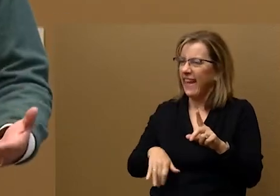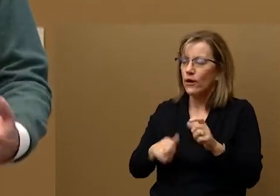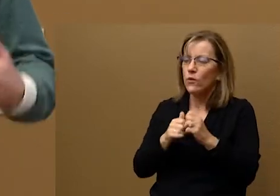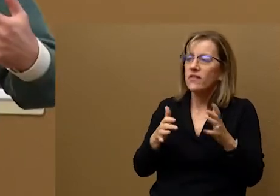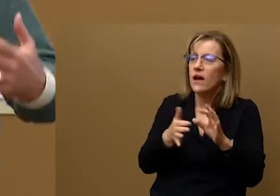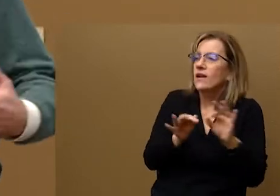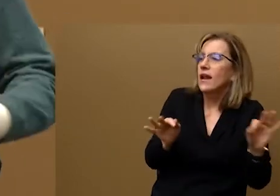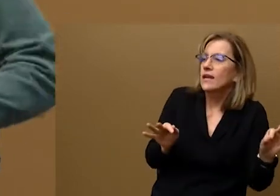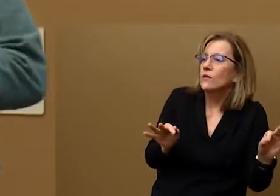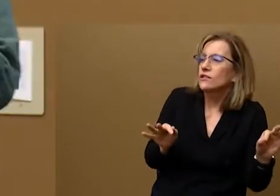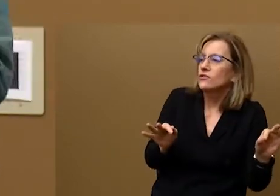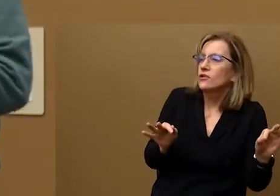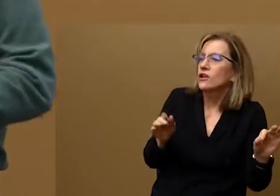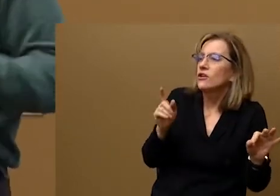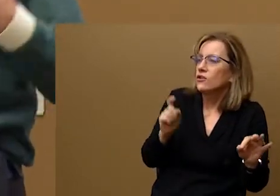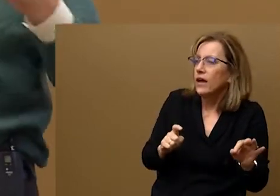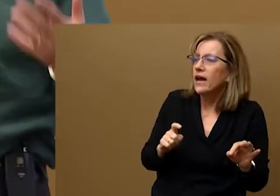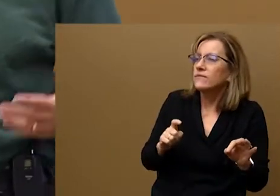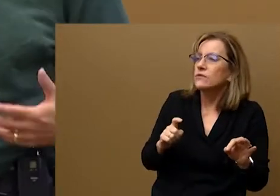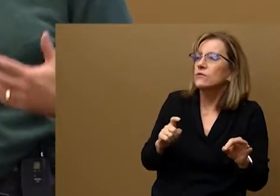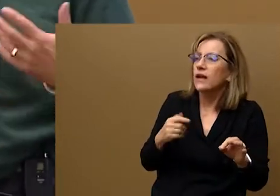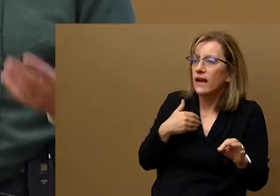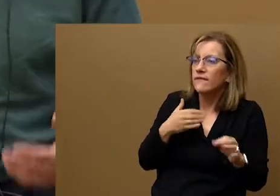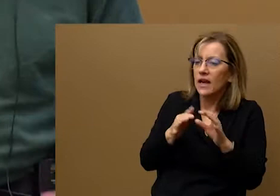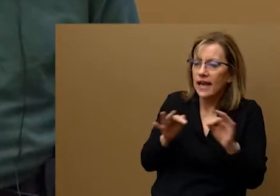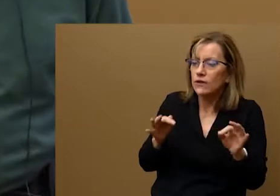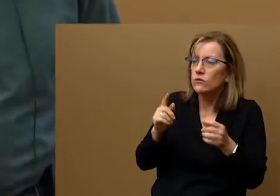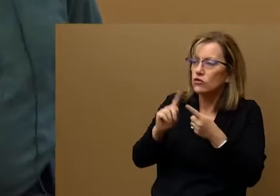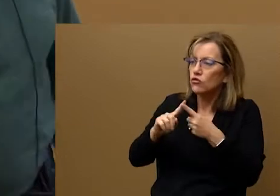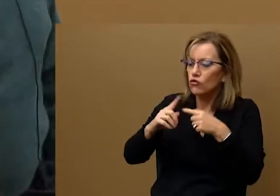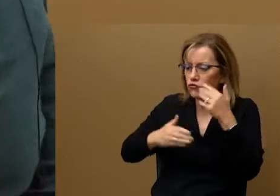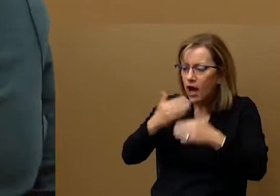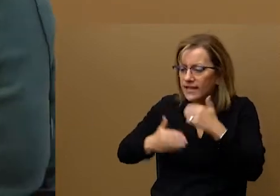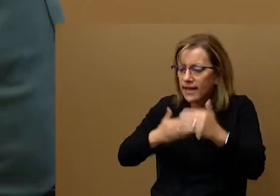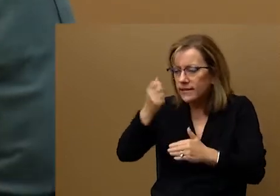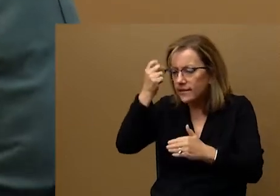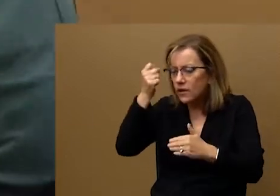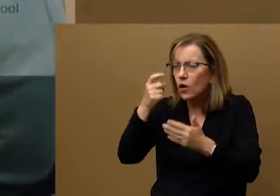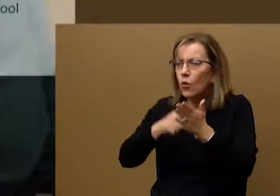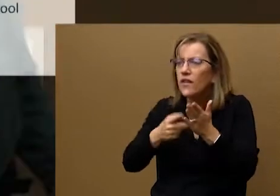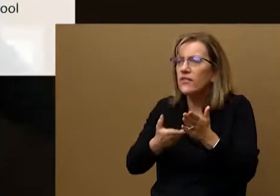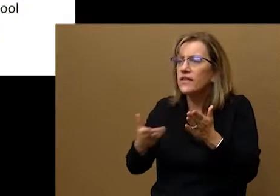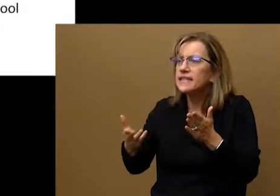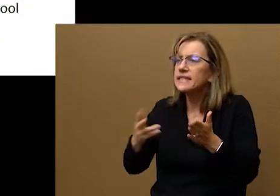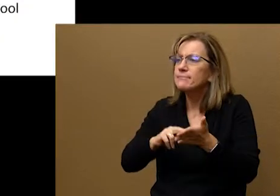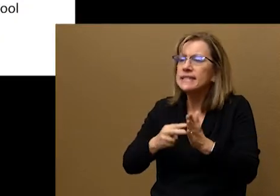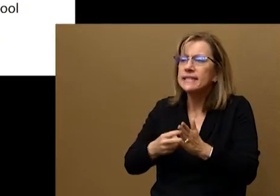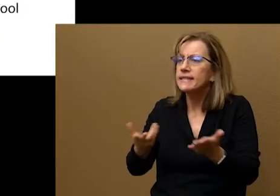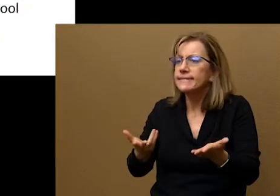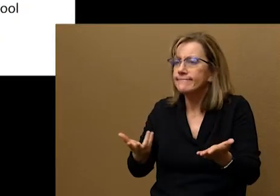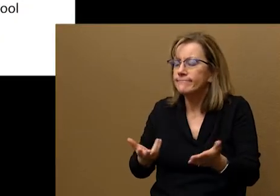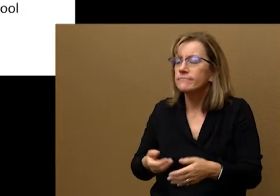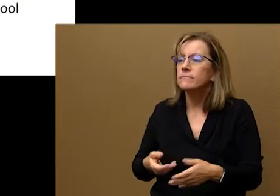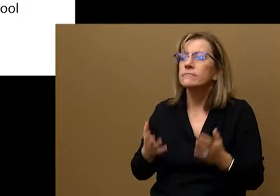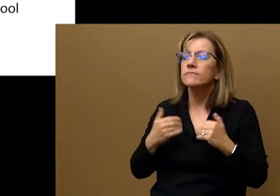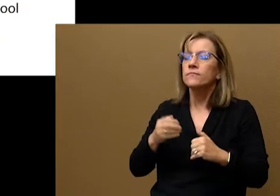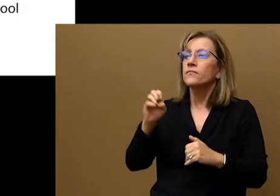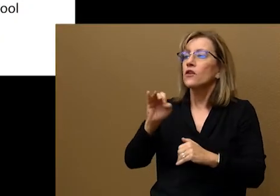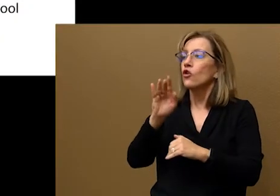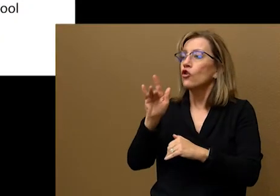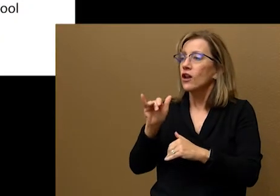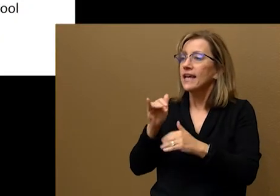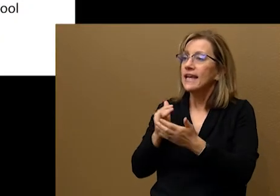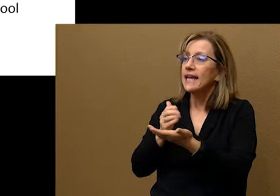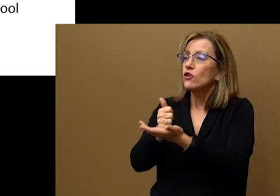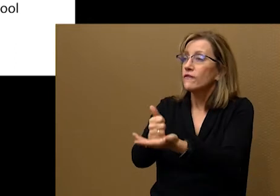without language. You need language to do any kind of processing about what things mean. Early interventions. I'm sure,